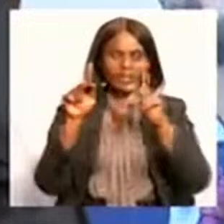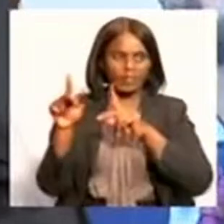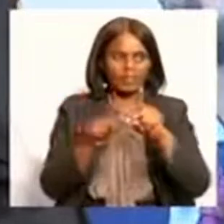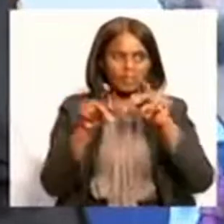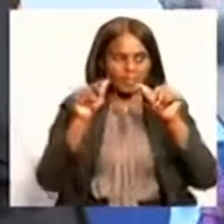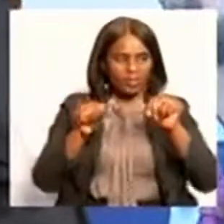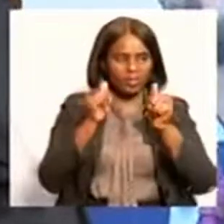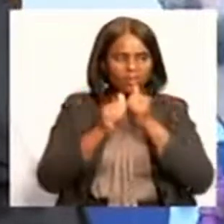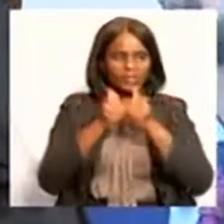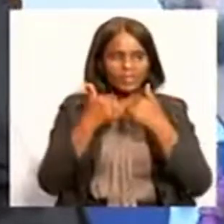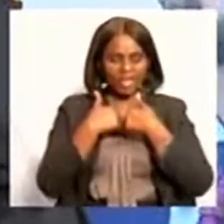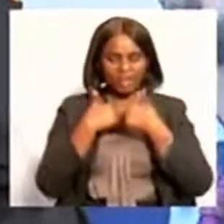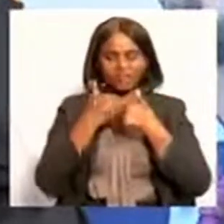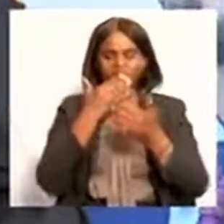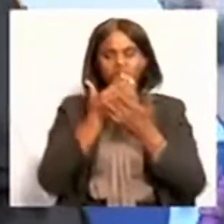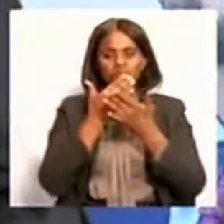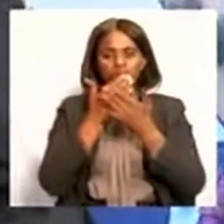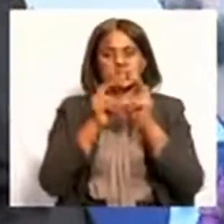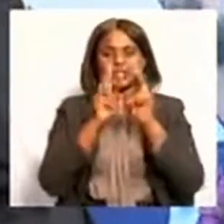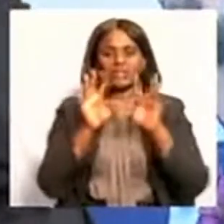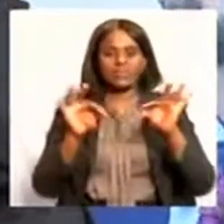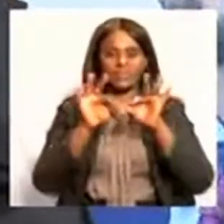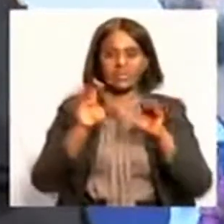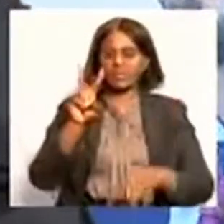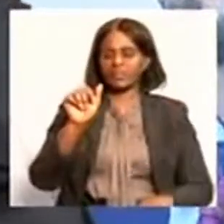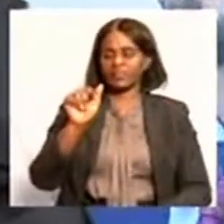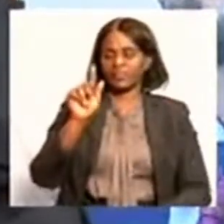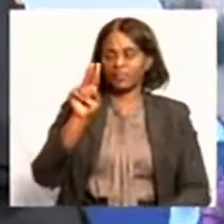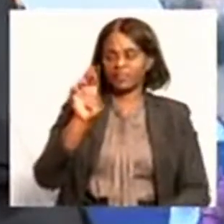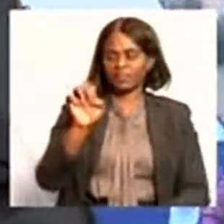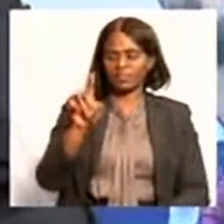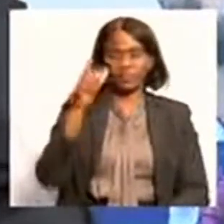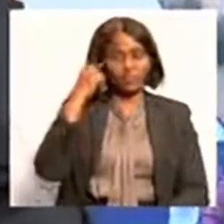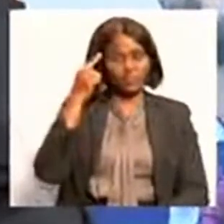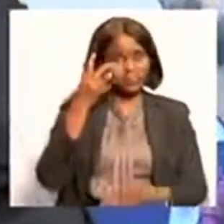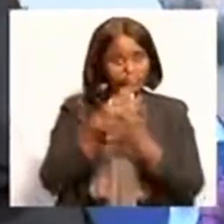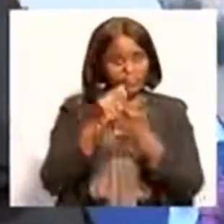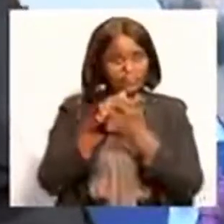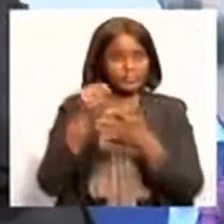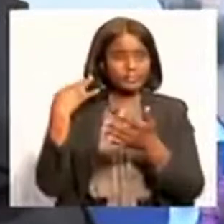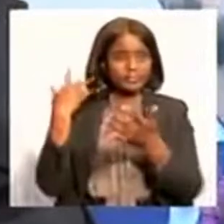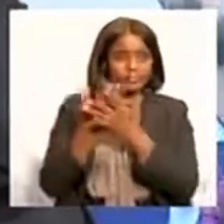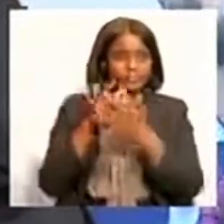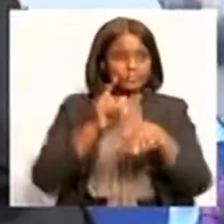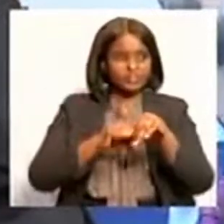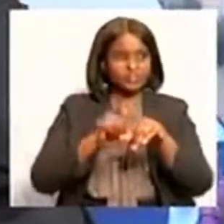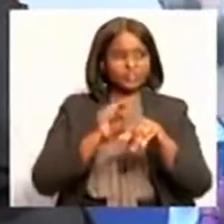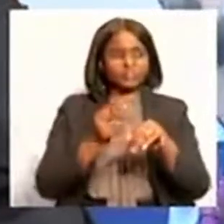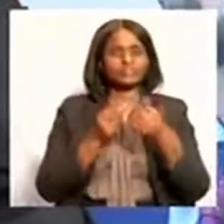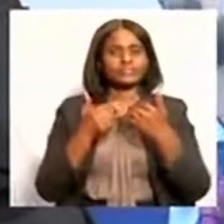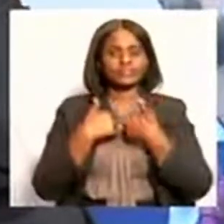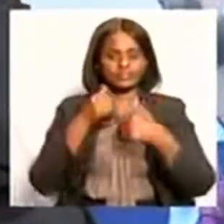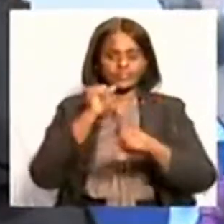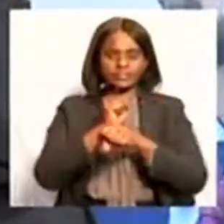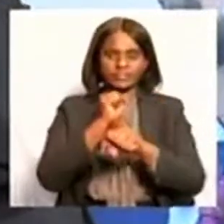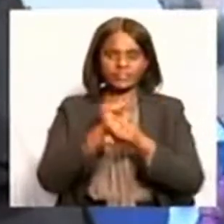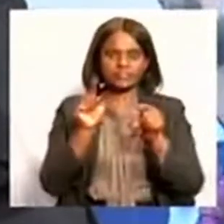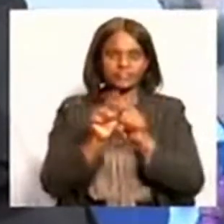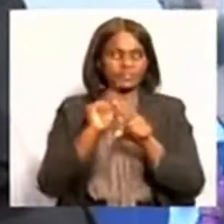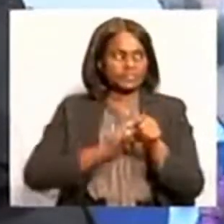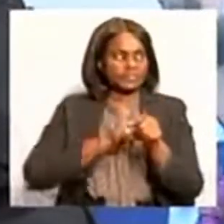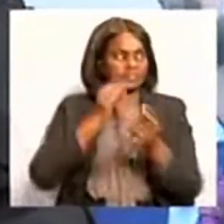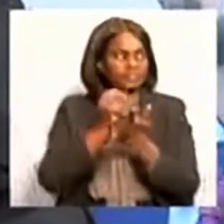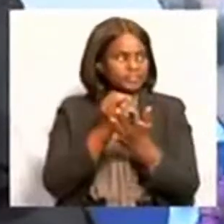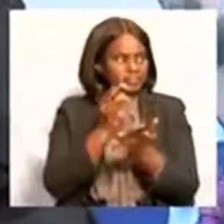are pretty much value for money. So we'll start with the financial audits. So over time, we've existed at an office. So